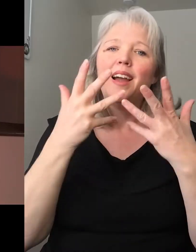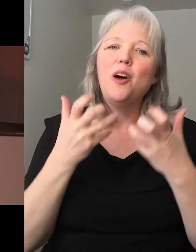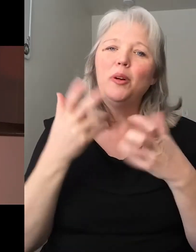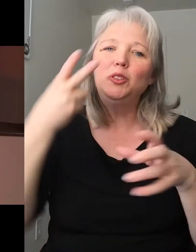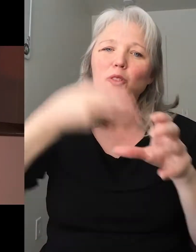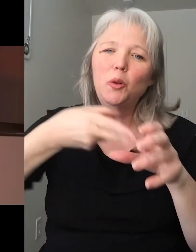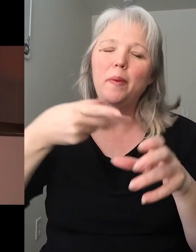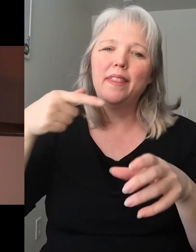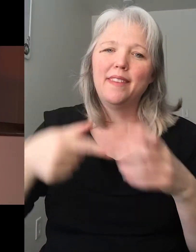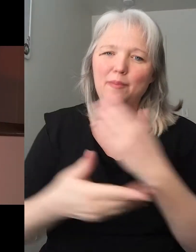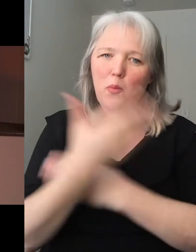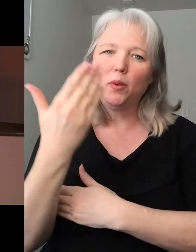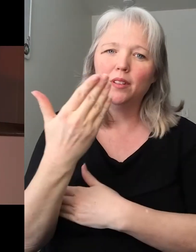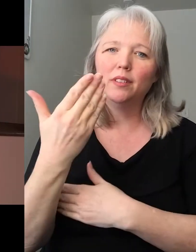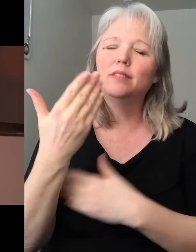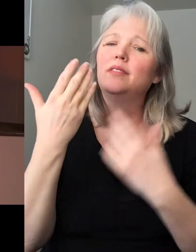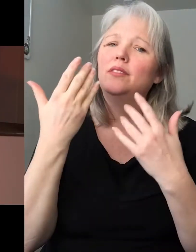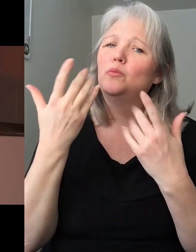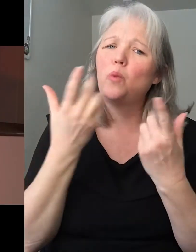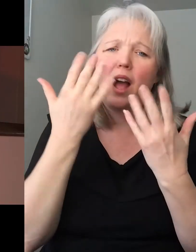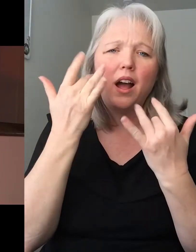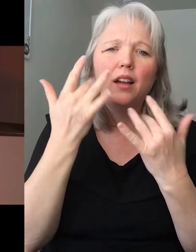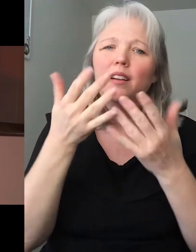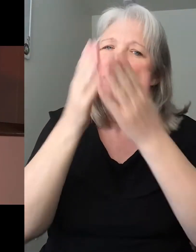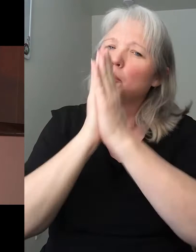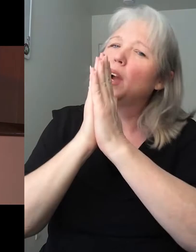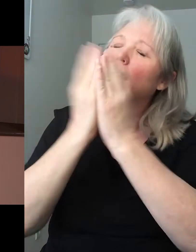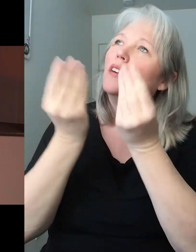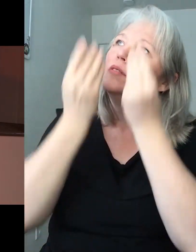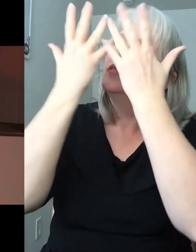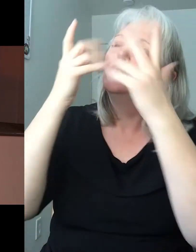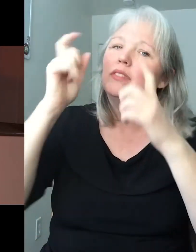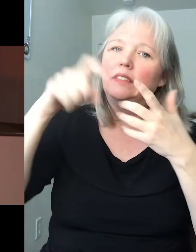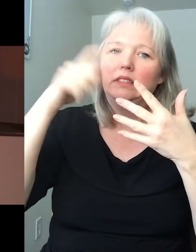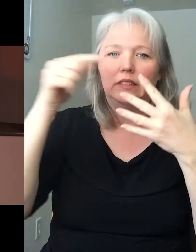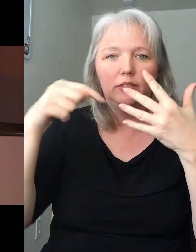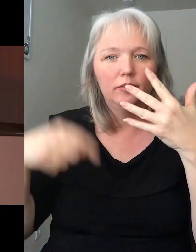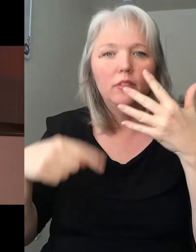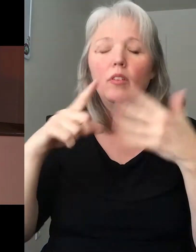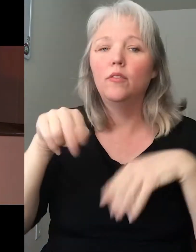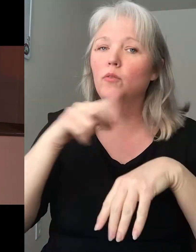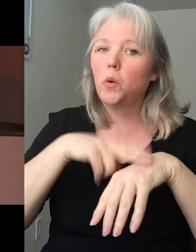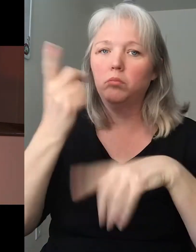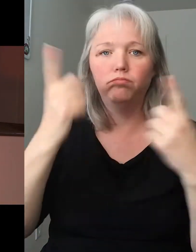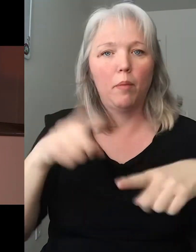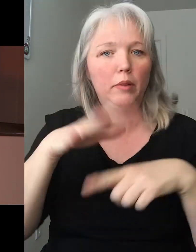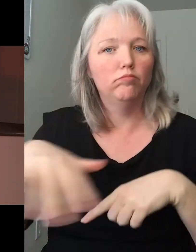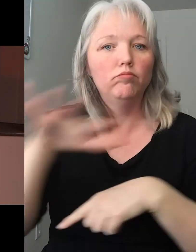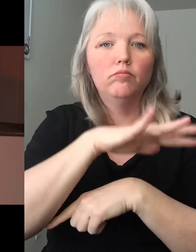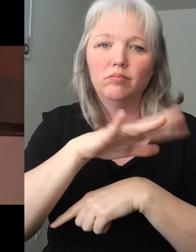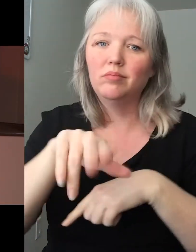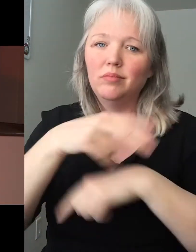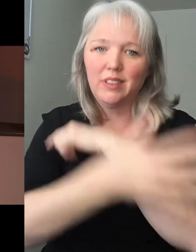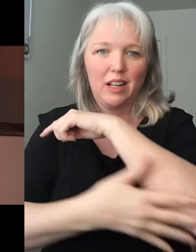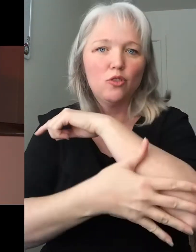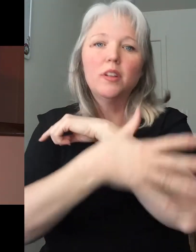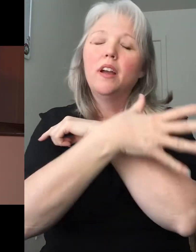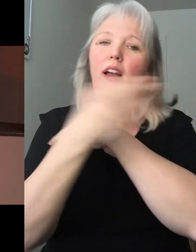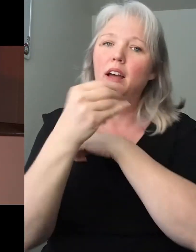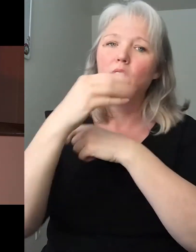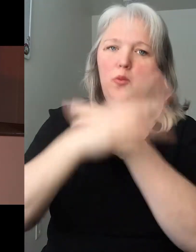I want you to join me this morning as we lift up some needs in prayer and, of course, the things that are going on around our nation and around the world with